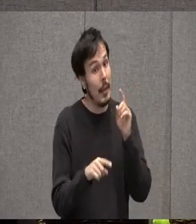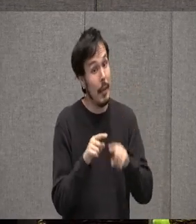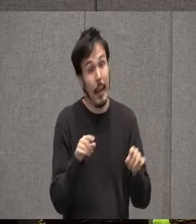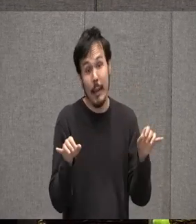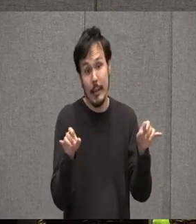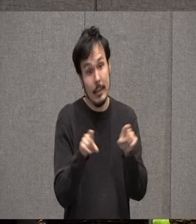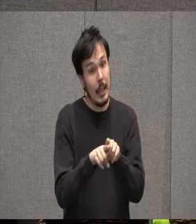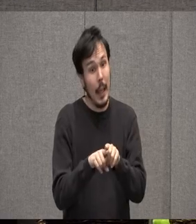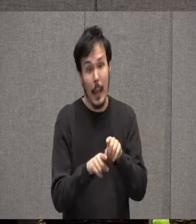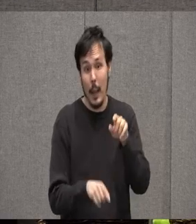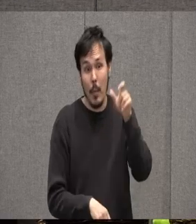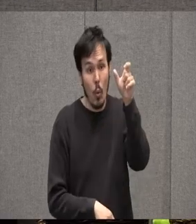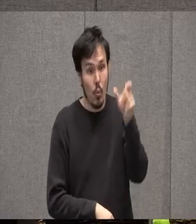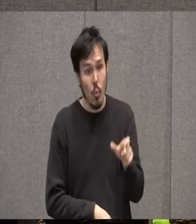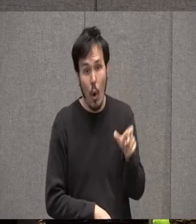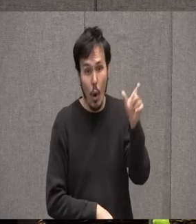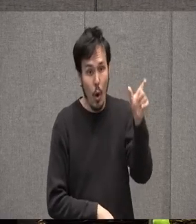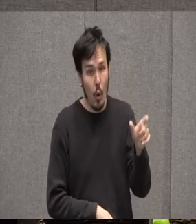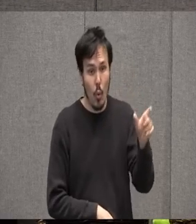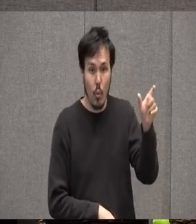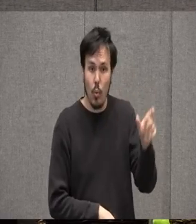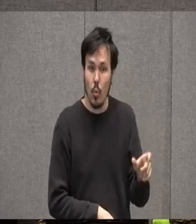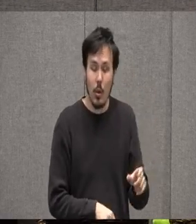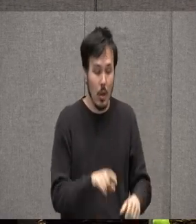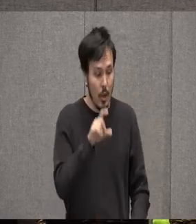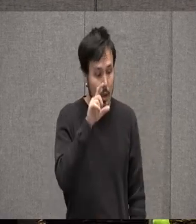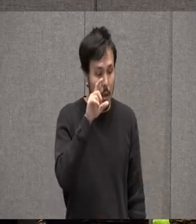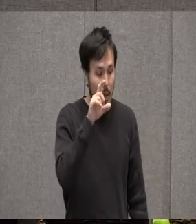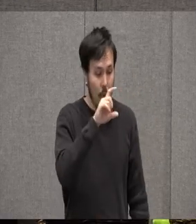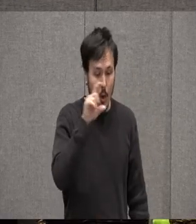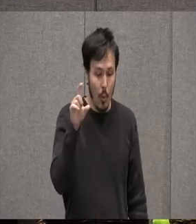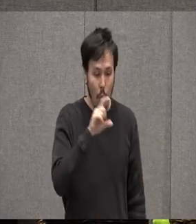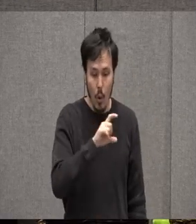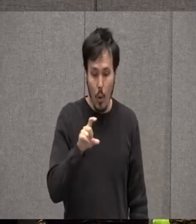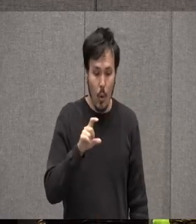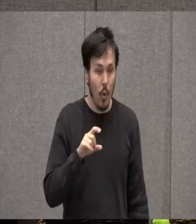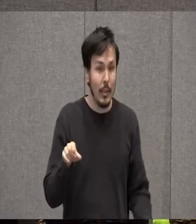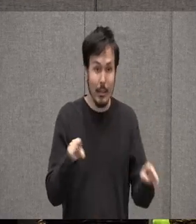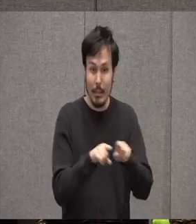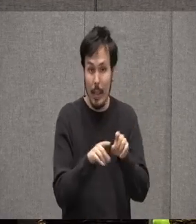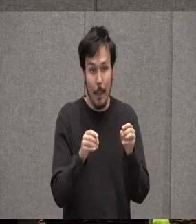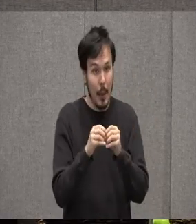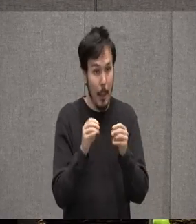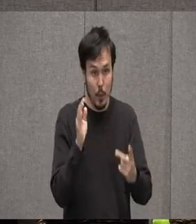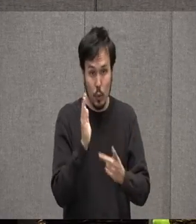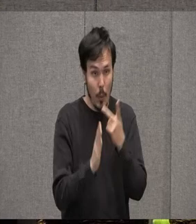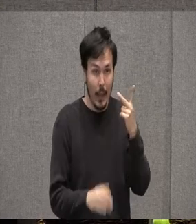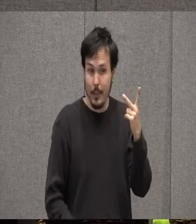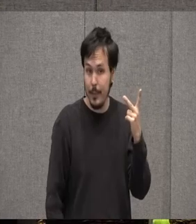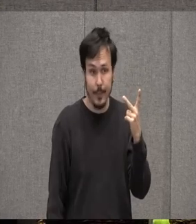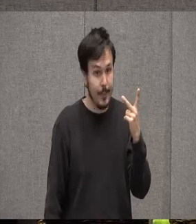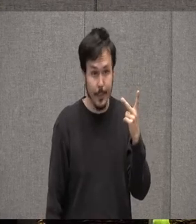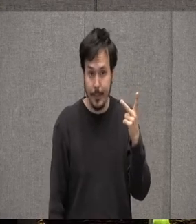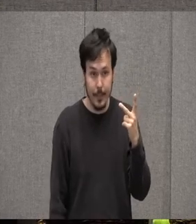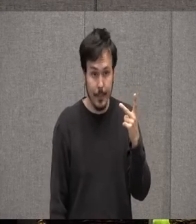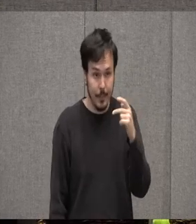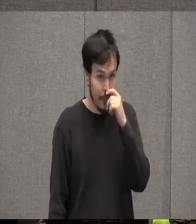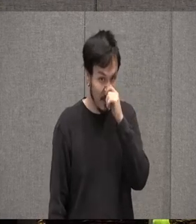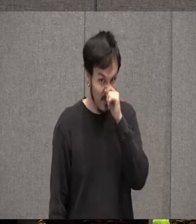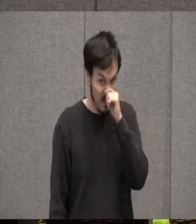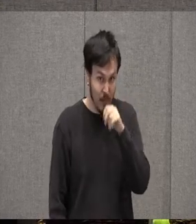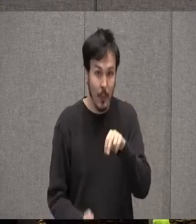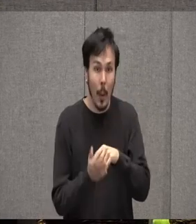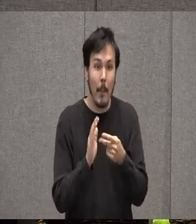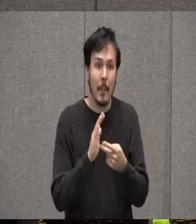same row and I cannot have the same column. So I know that whatever's in these two boxes cannot